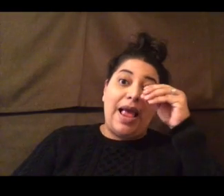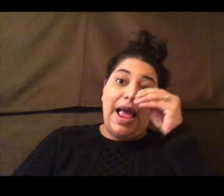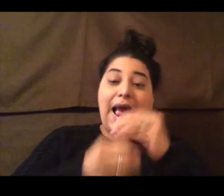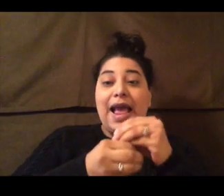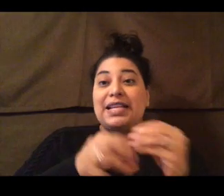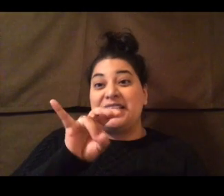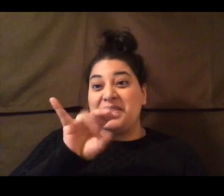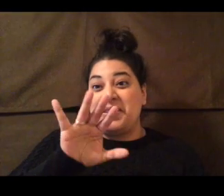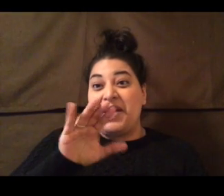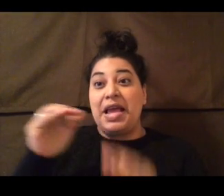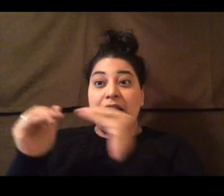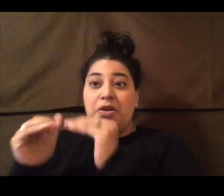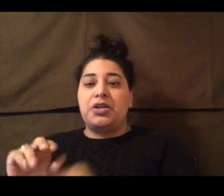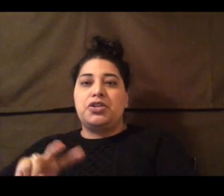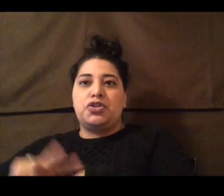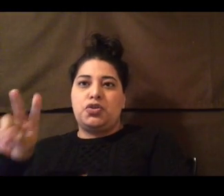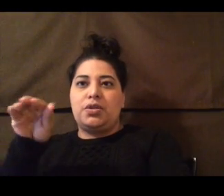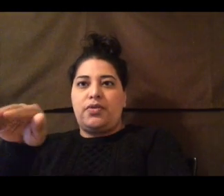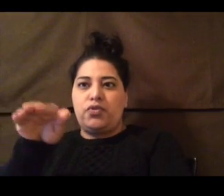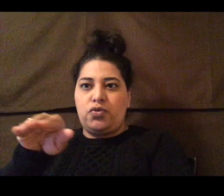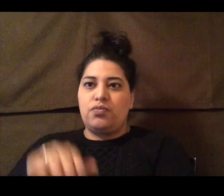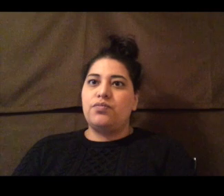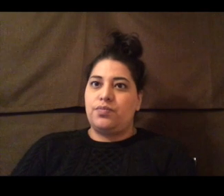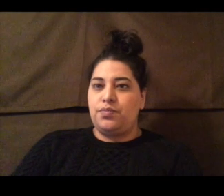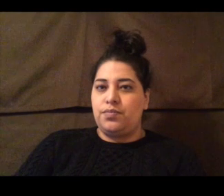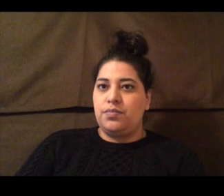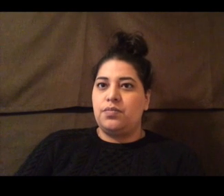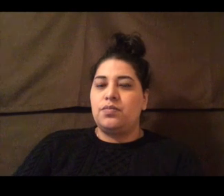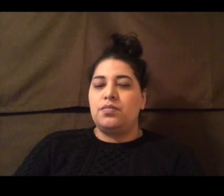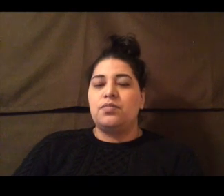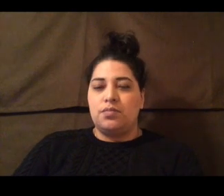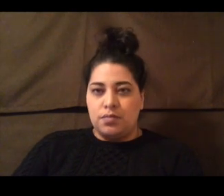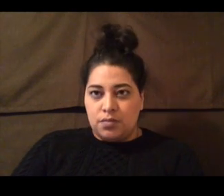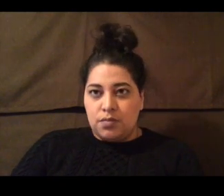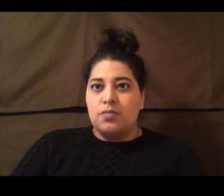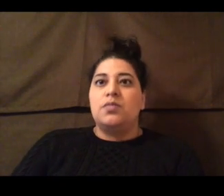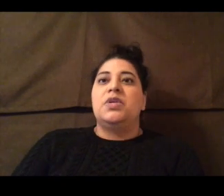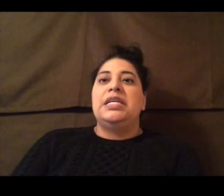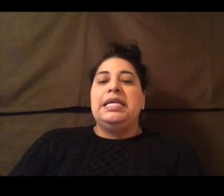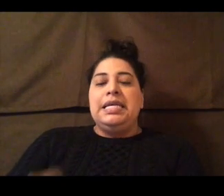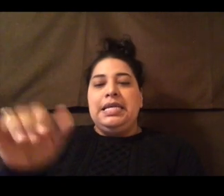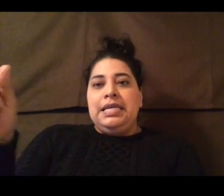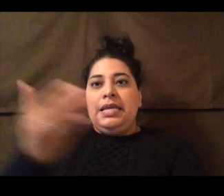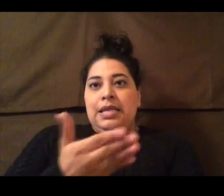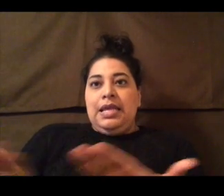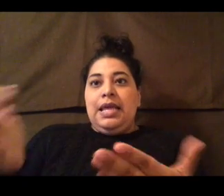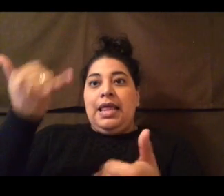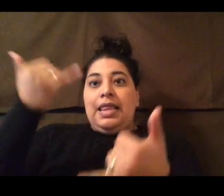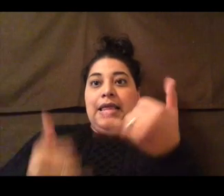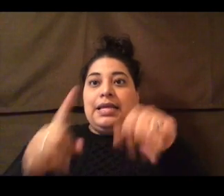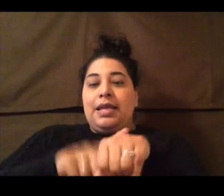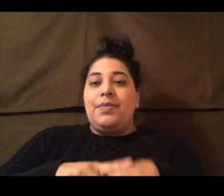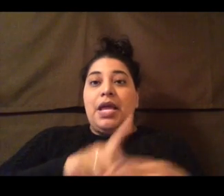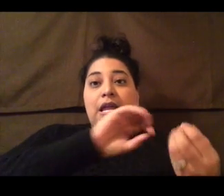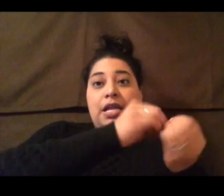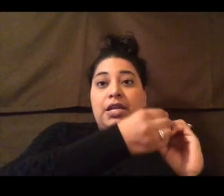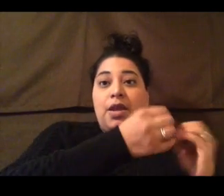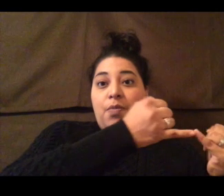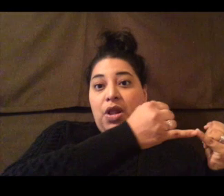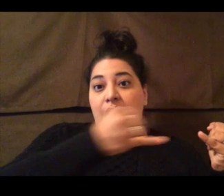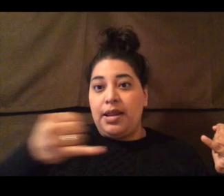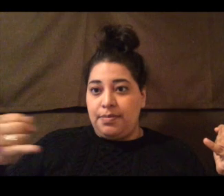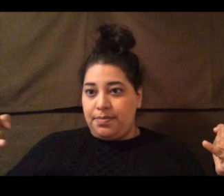p.m. Okay, so same thing like we did last time. Let's make a number line. We're going to end